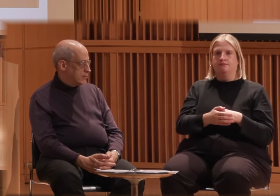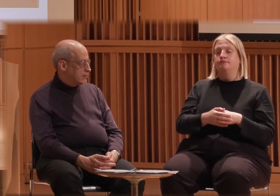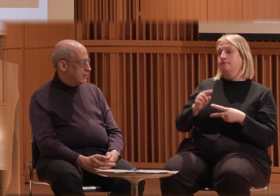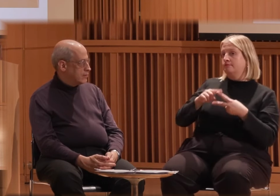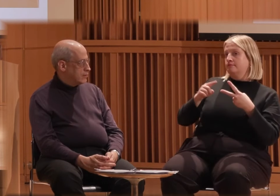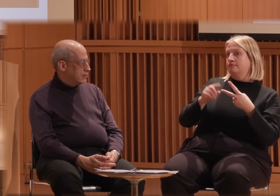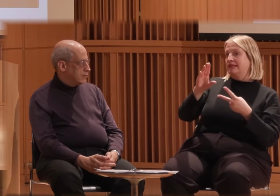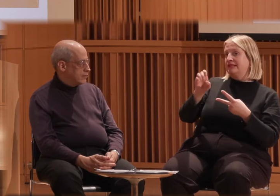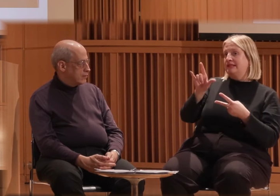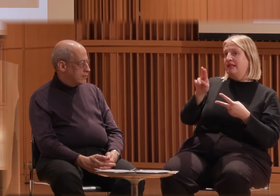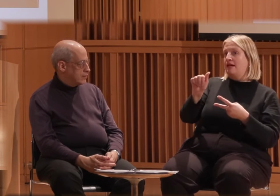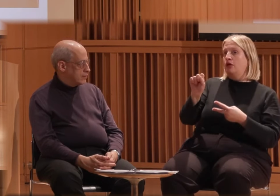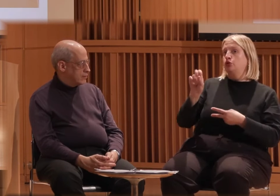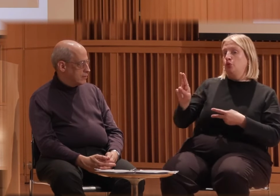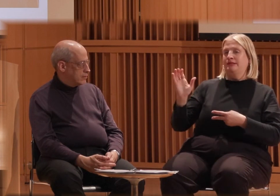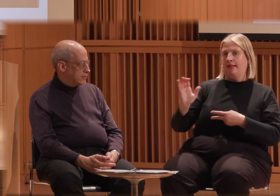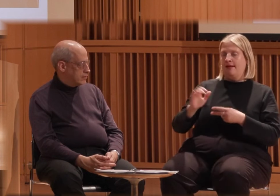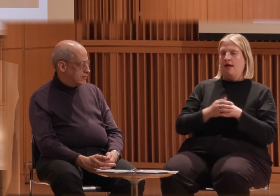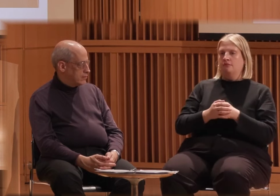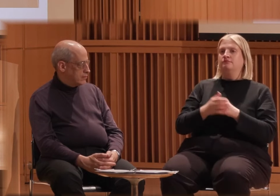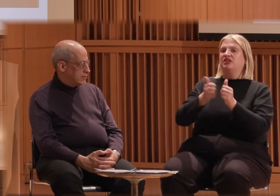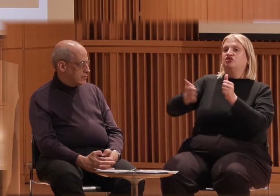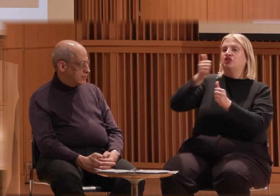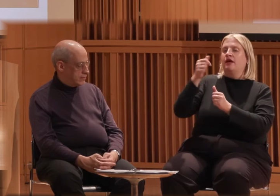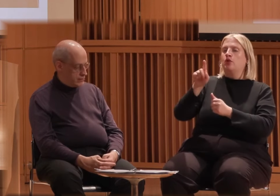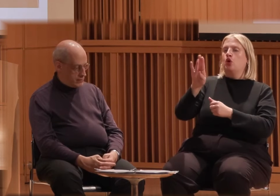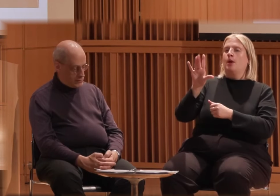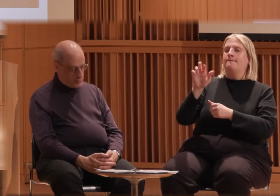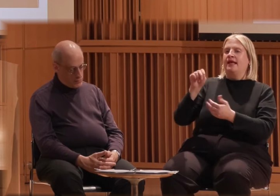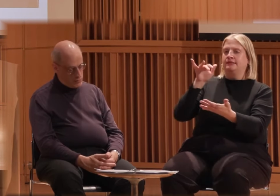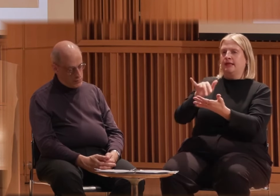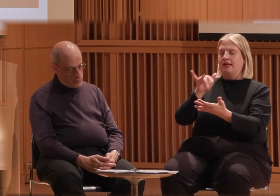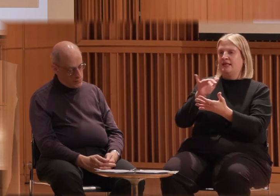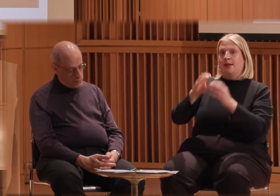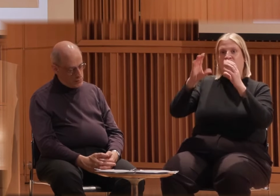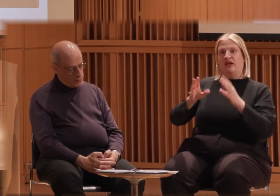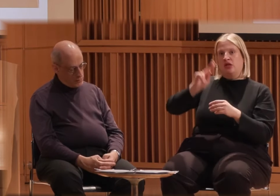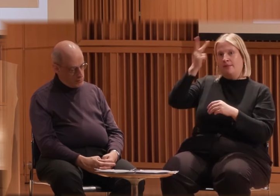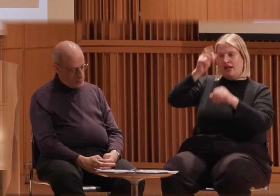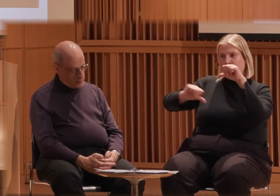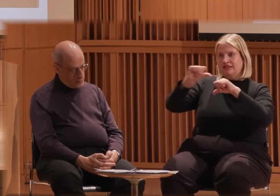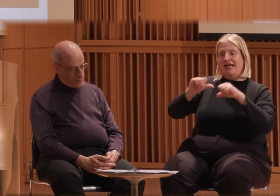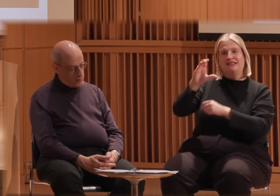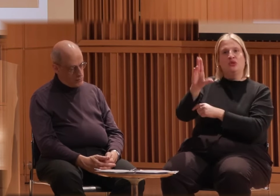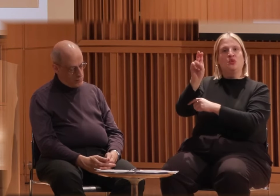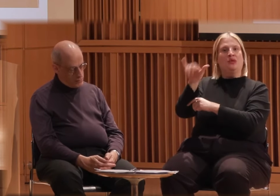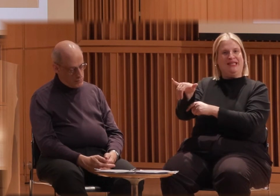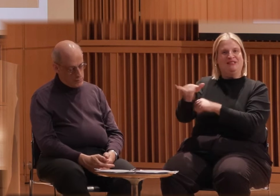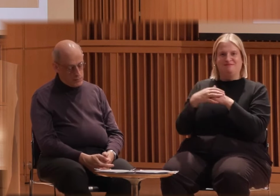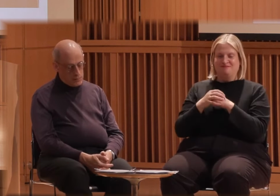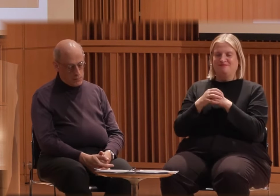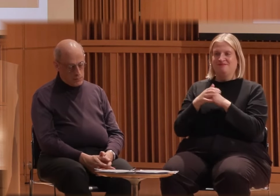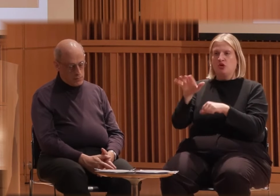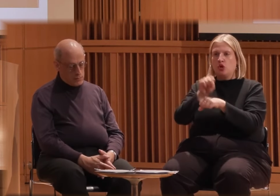the Marilyn J. Gittel Chair in Urban Studies and a professor of political science at the City University of New York. Her